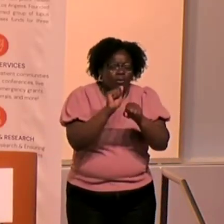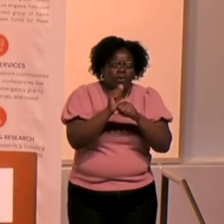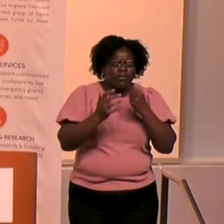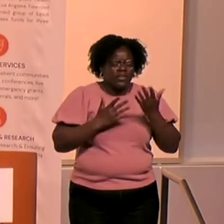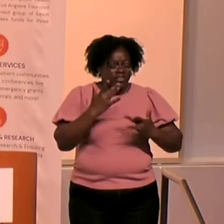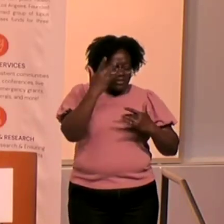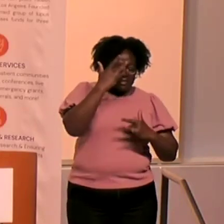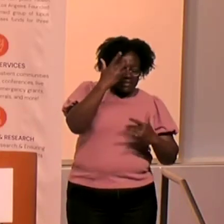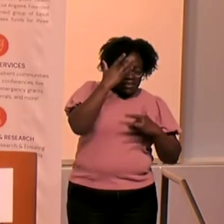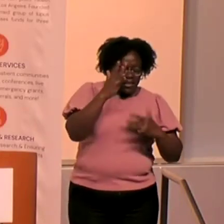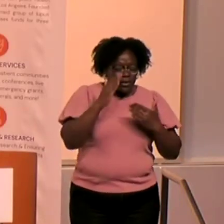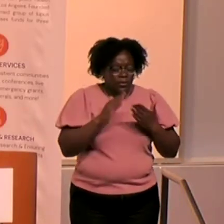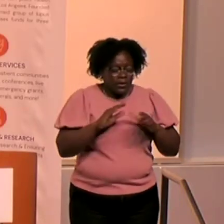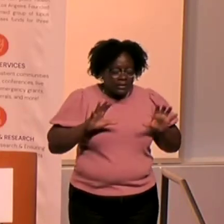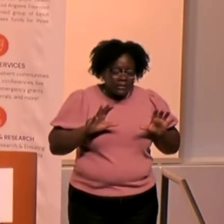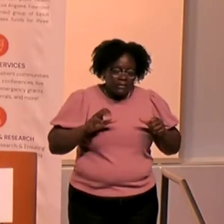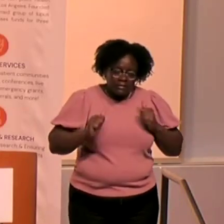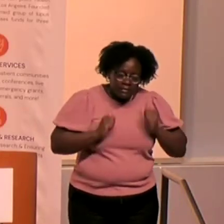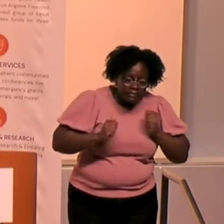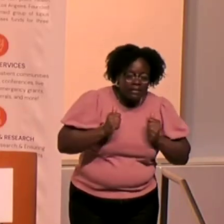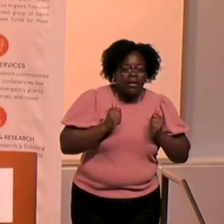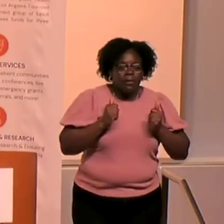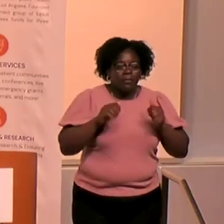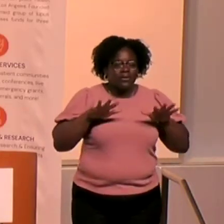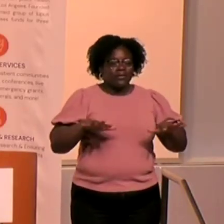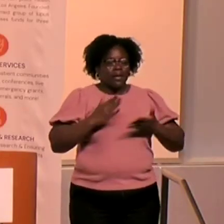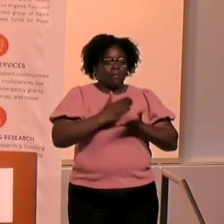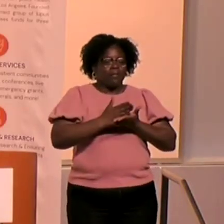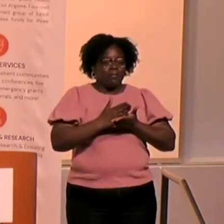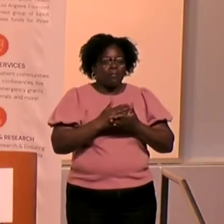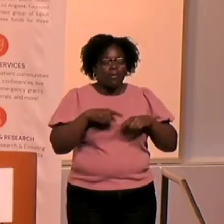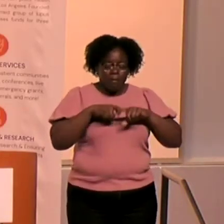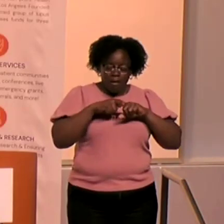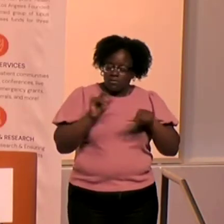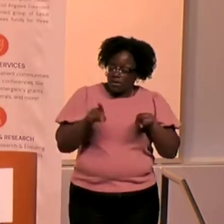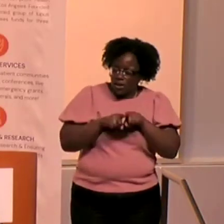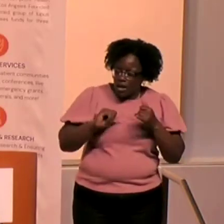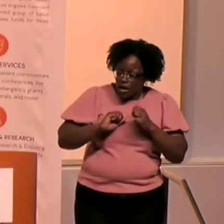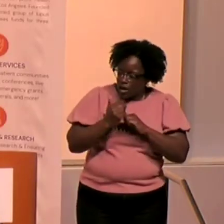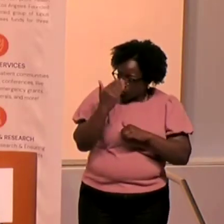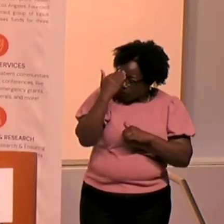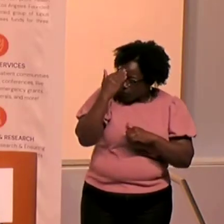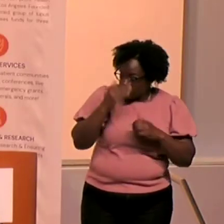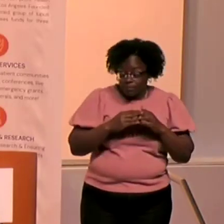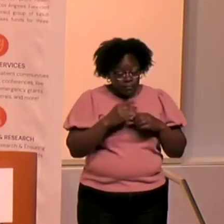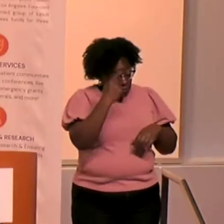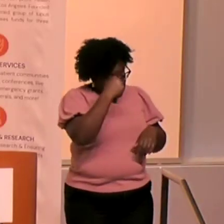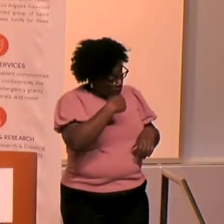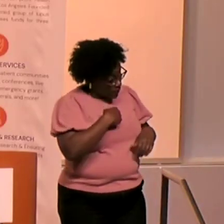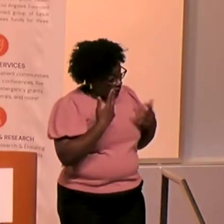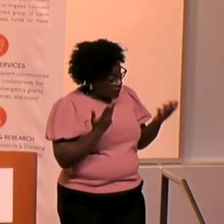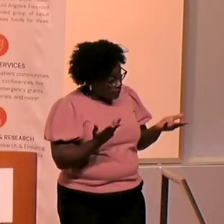when to push, when to pause, take breaks? Yes, for me